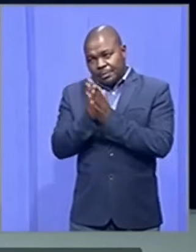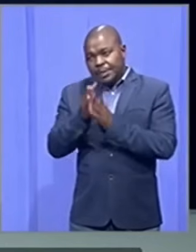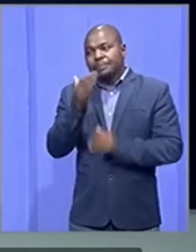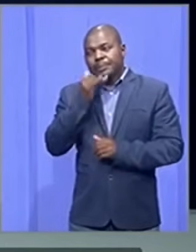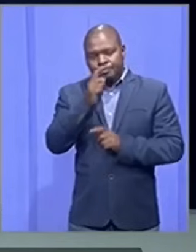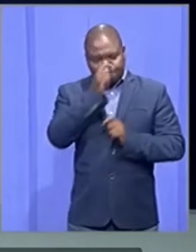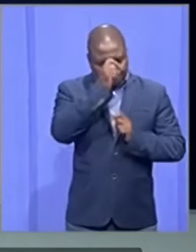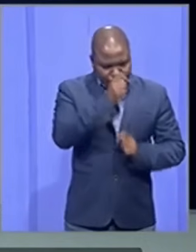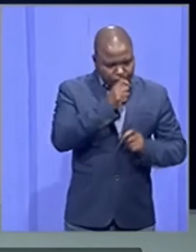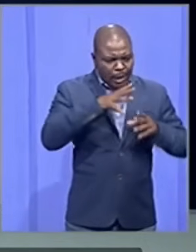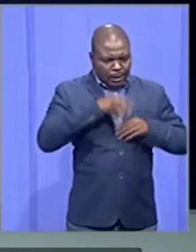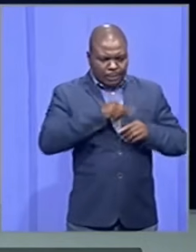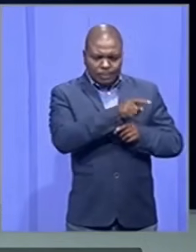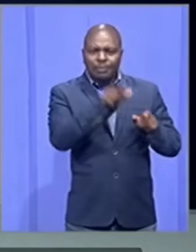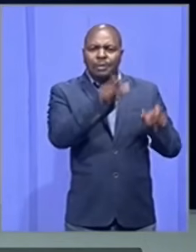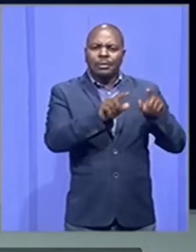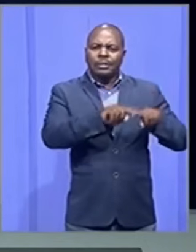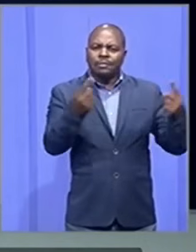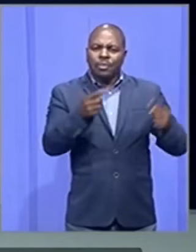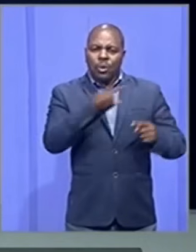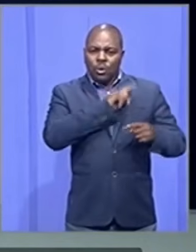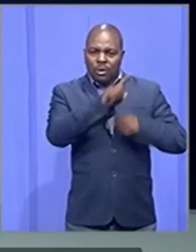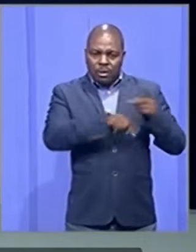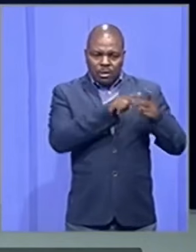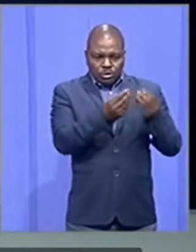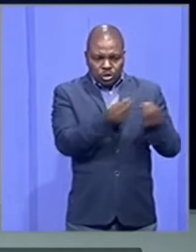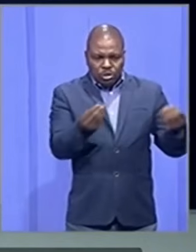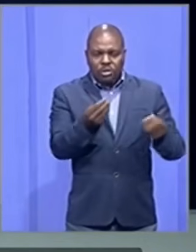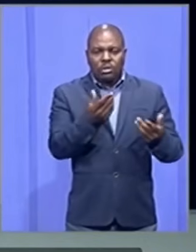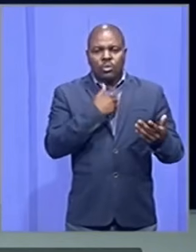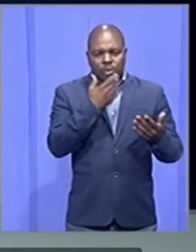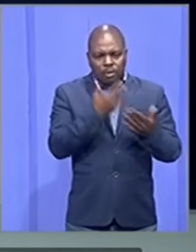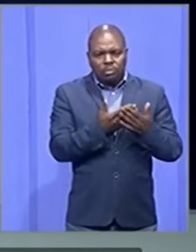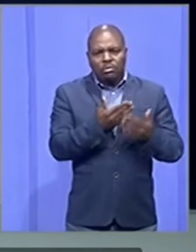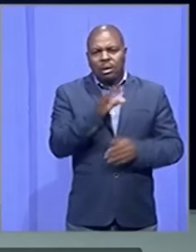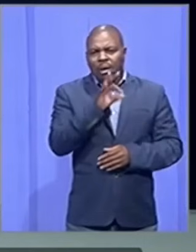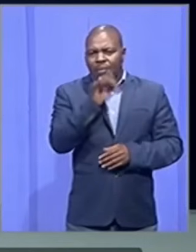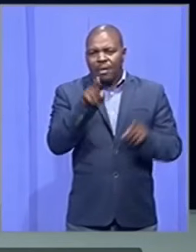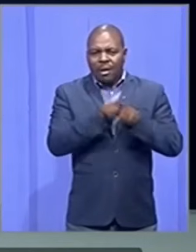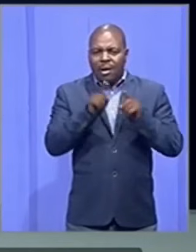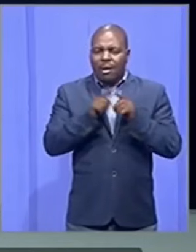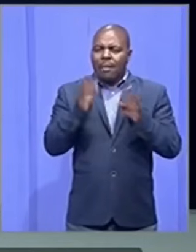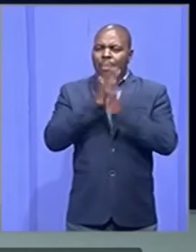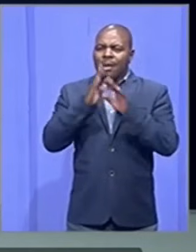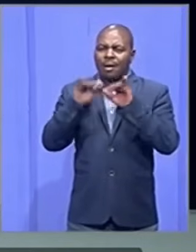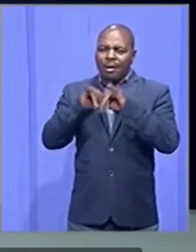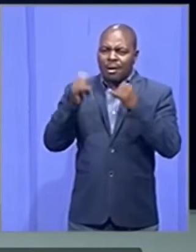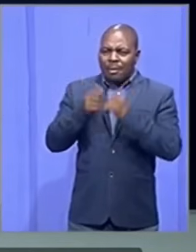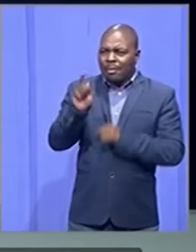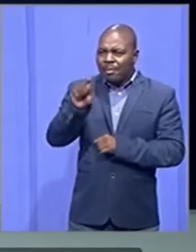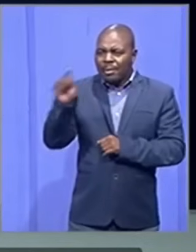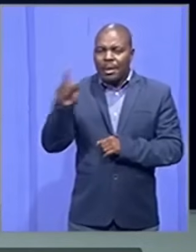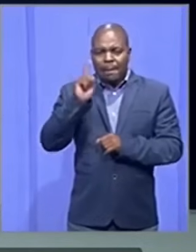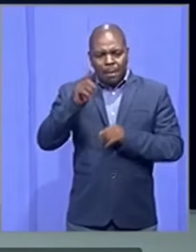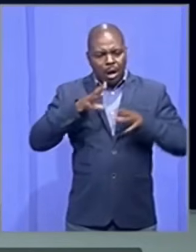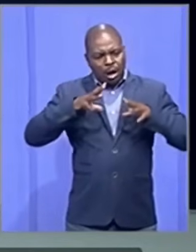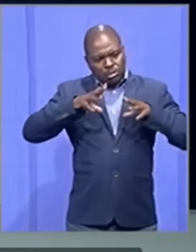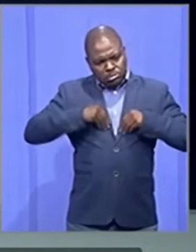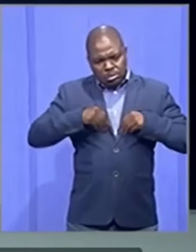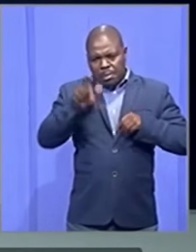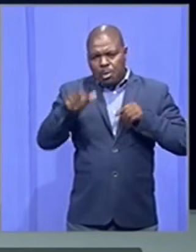bohweleya so that bana ba rona ba ka ba free letsatsi le letsatsi sekolong the private companies ba khone ho amohela batho